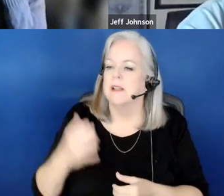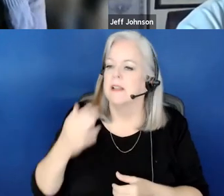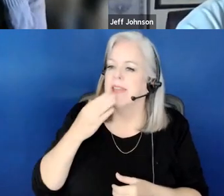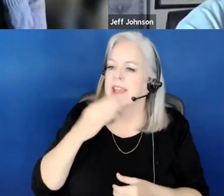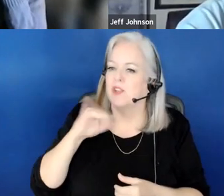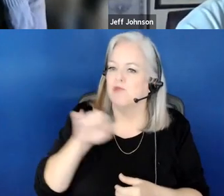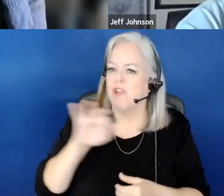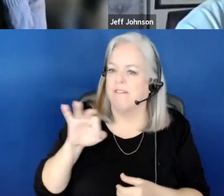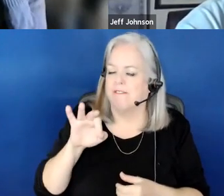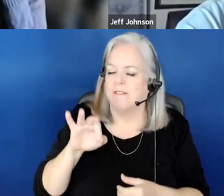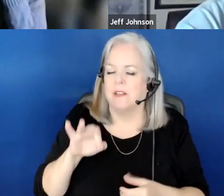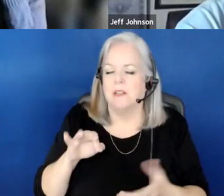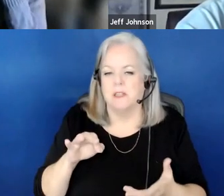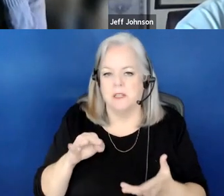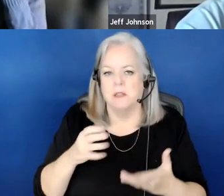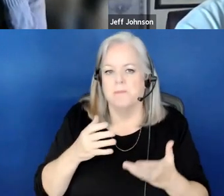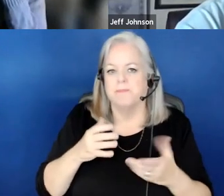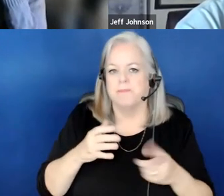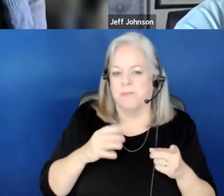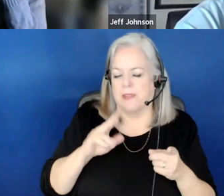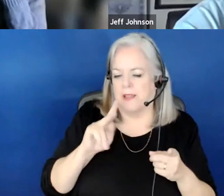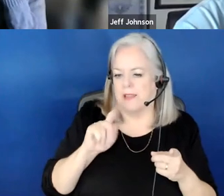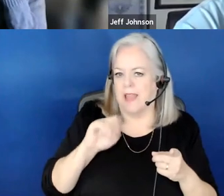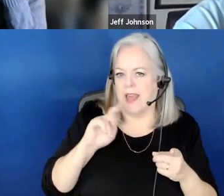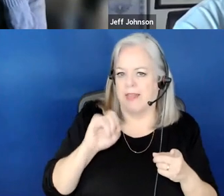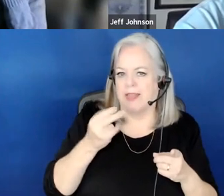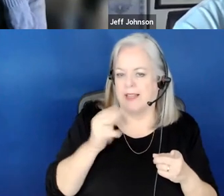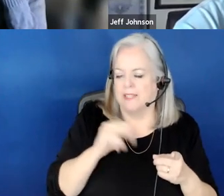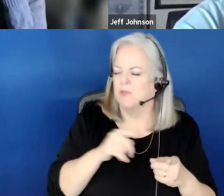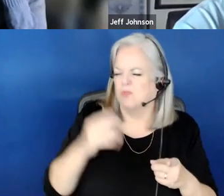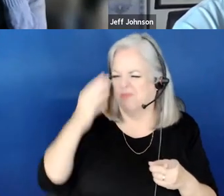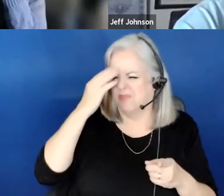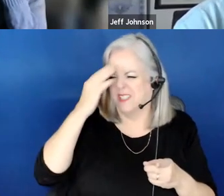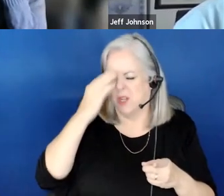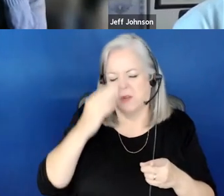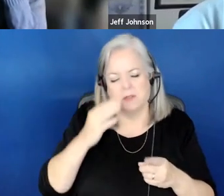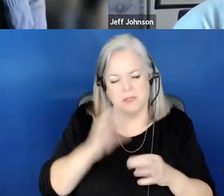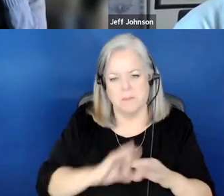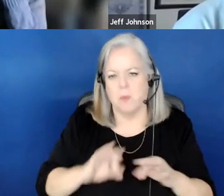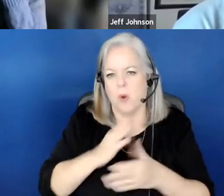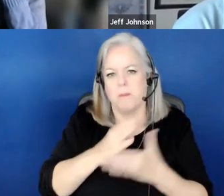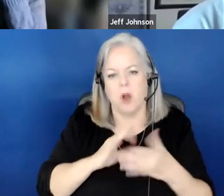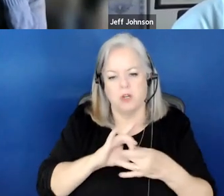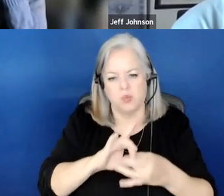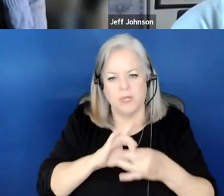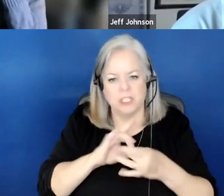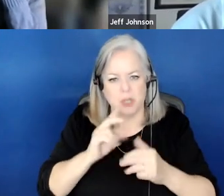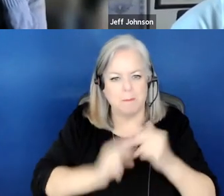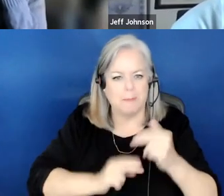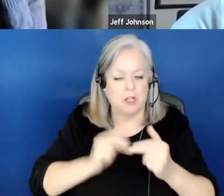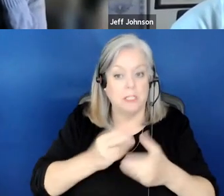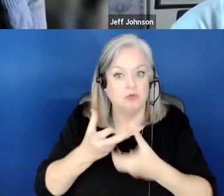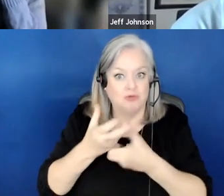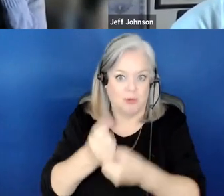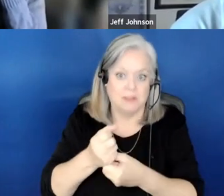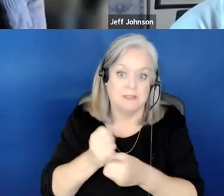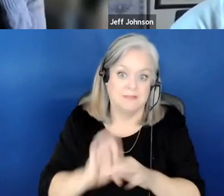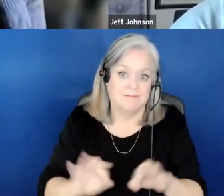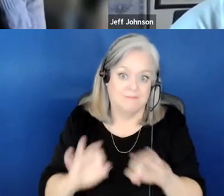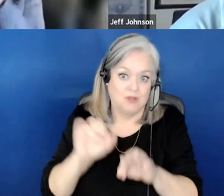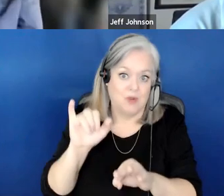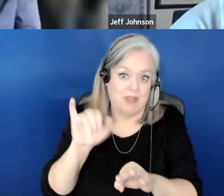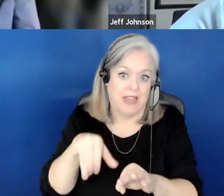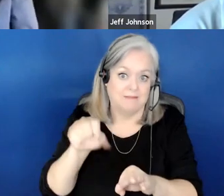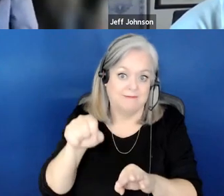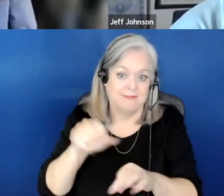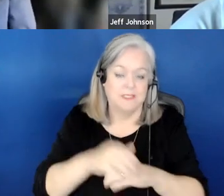and we all know that such an important part of Neuralist Translation is relationship building and trust is essential to that and so I think our